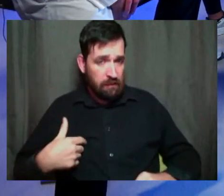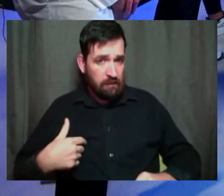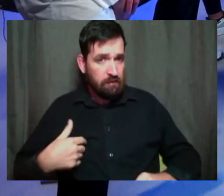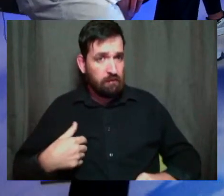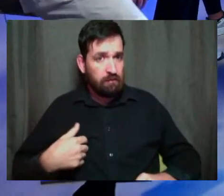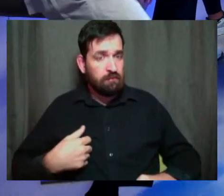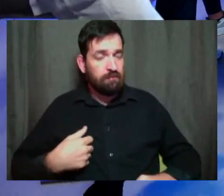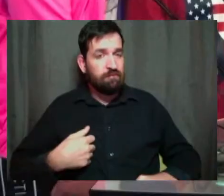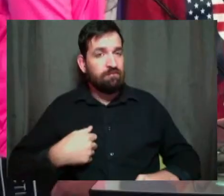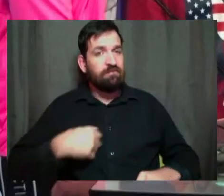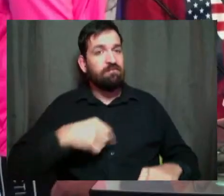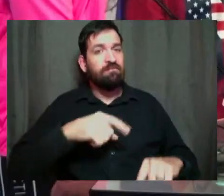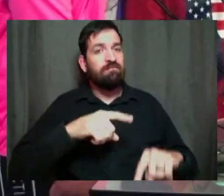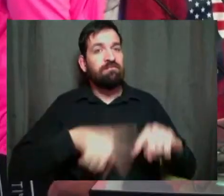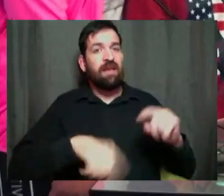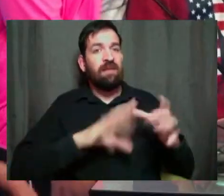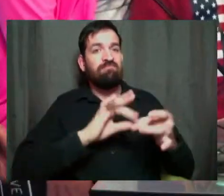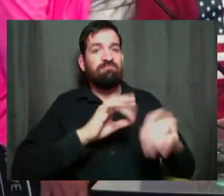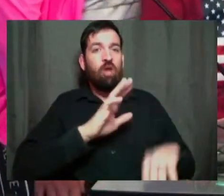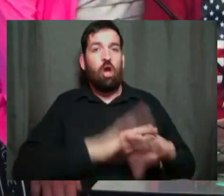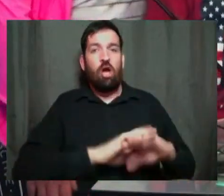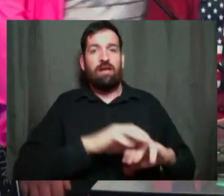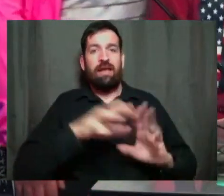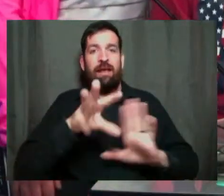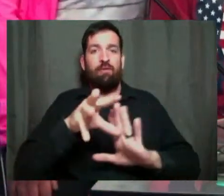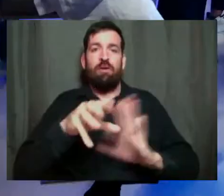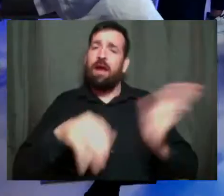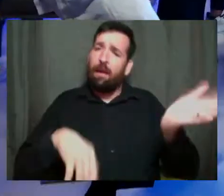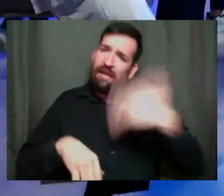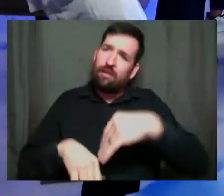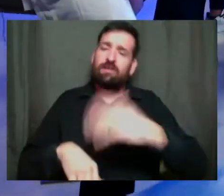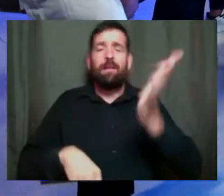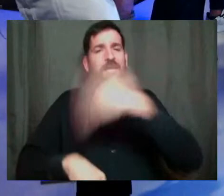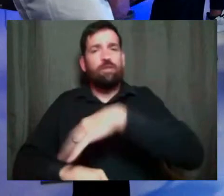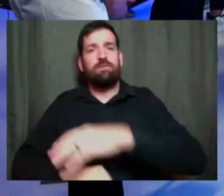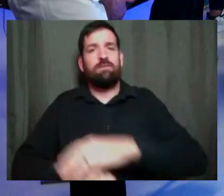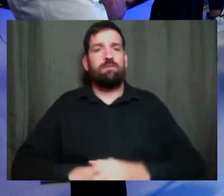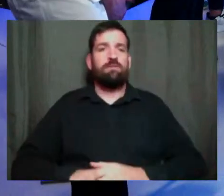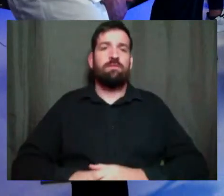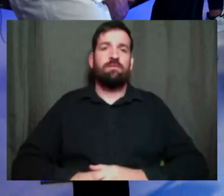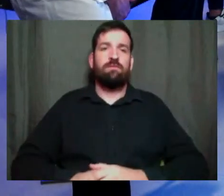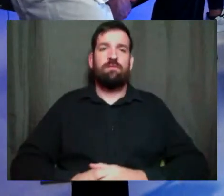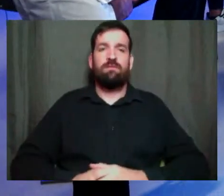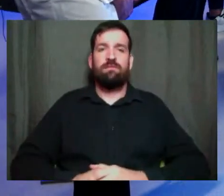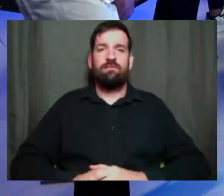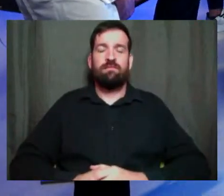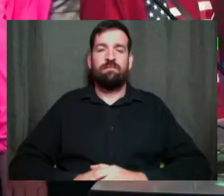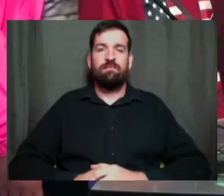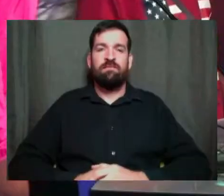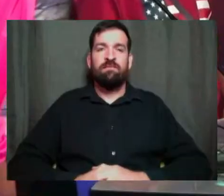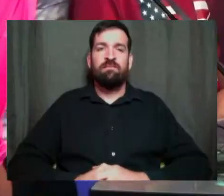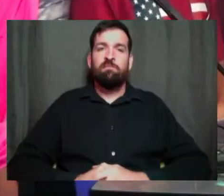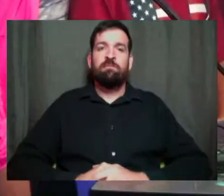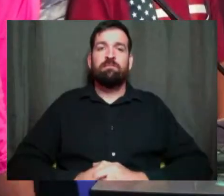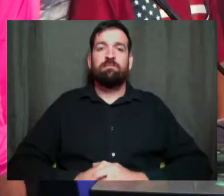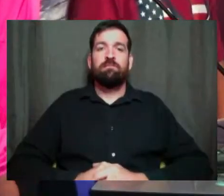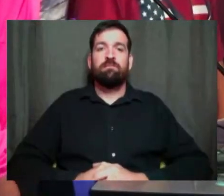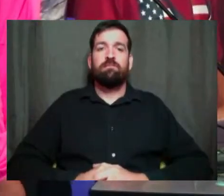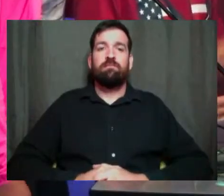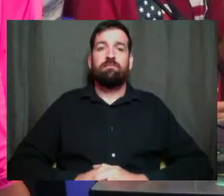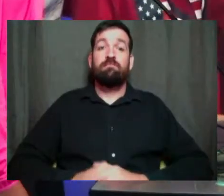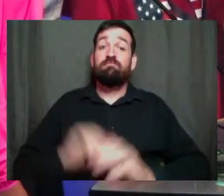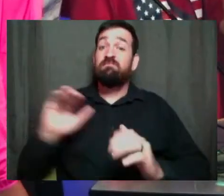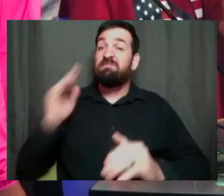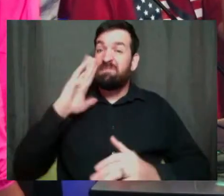over on camera. Yeah. Really? Can't see Come you. here. No one Come can here, see Cannon. us. Come over here. Come here. Get over there by sis. Dude. Hey, There you we know go. what? Your